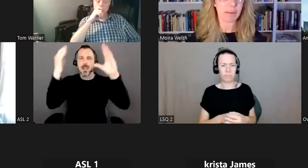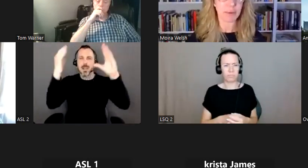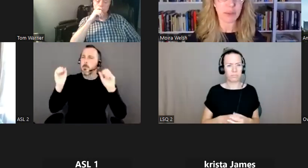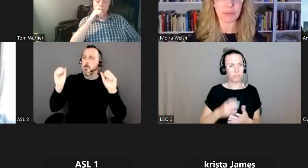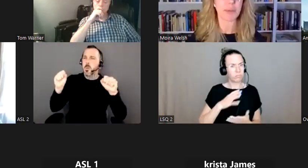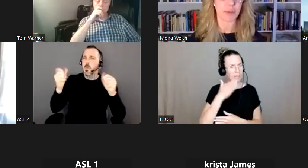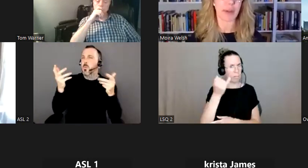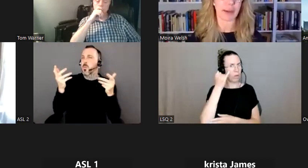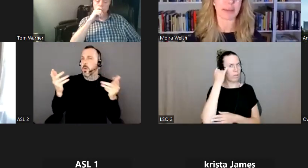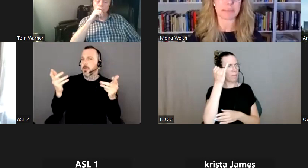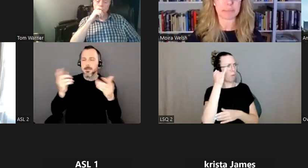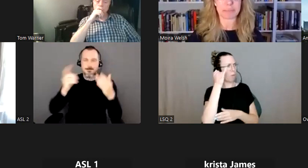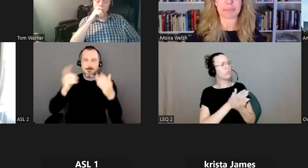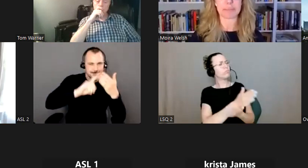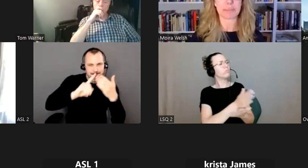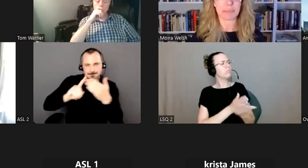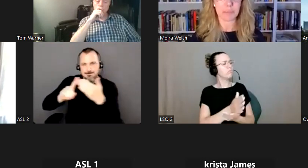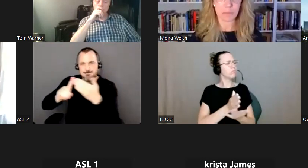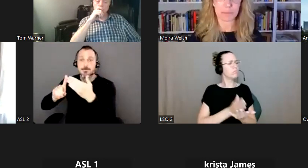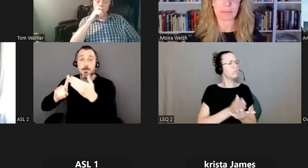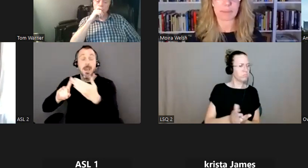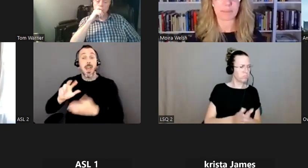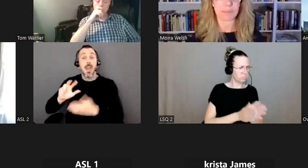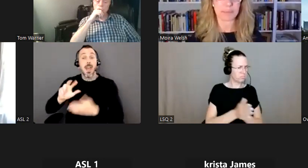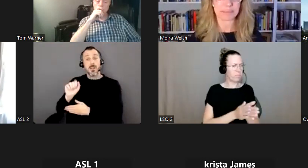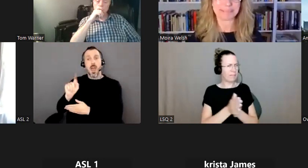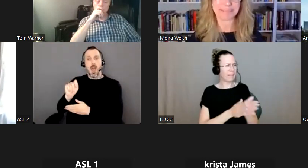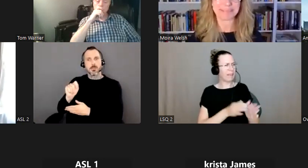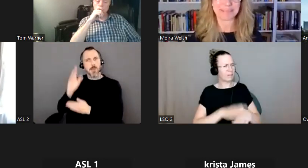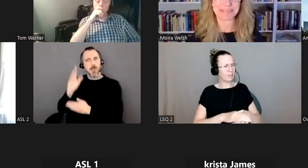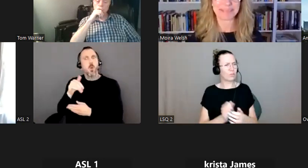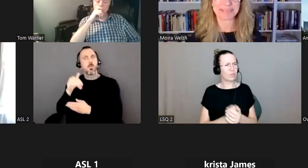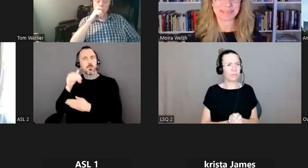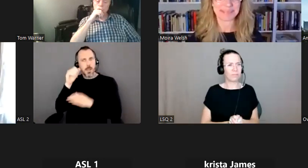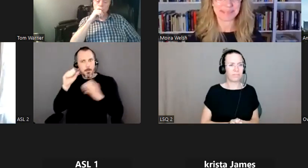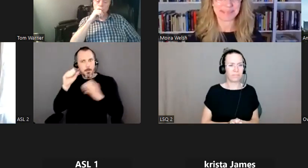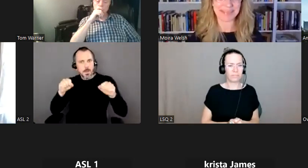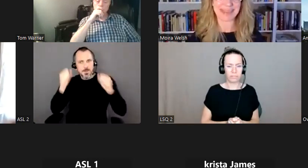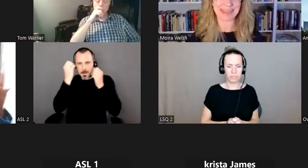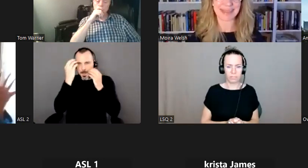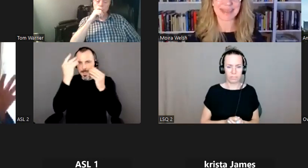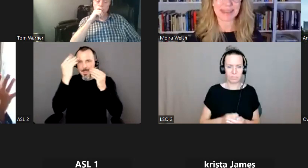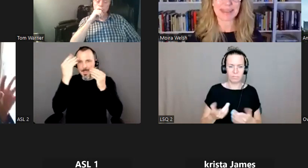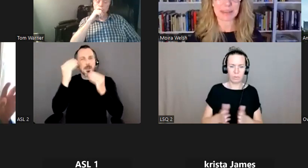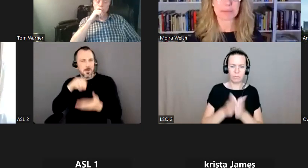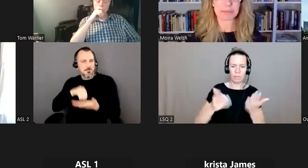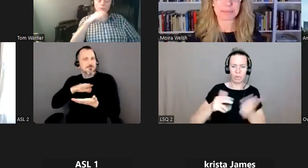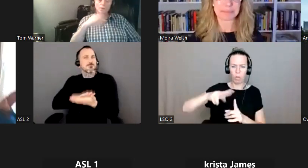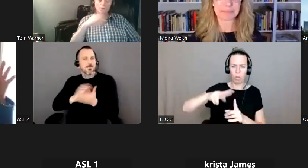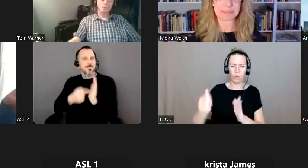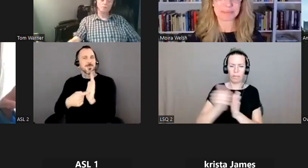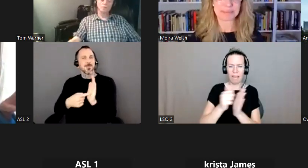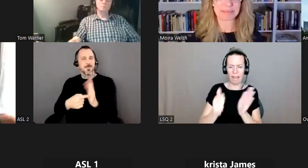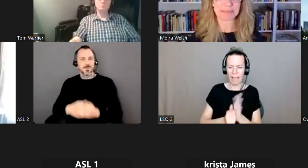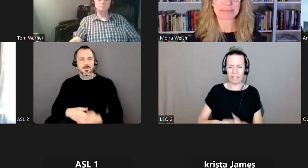my coverage through the Third Act. I love possibility thinking. I've put that down there. I've got badass seniors, in